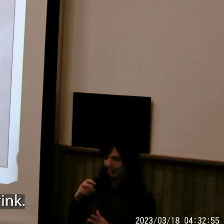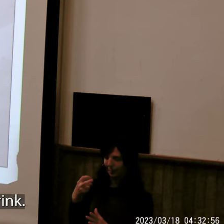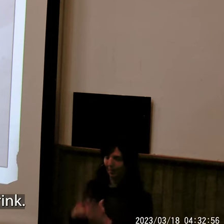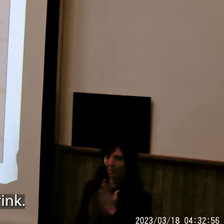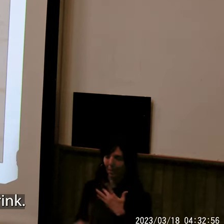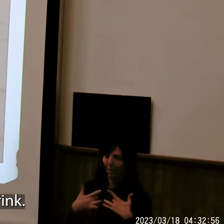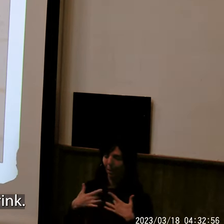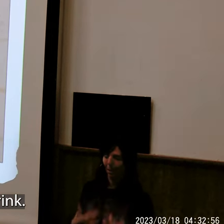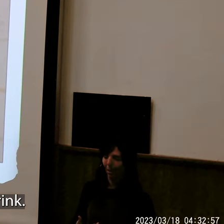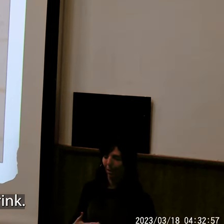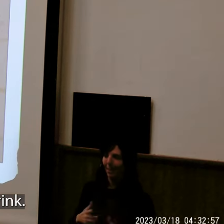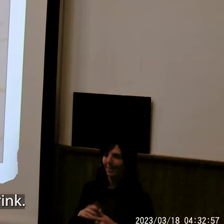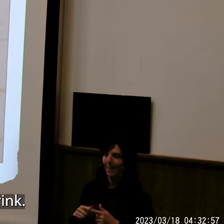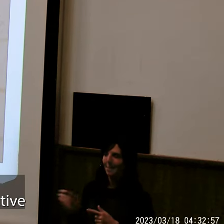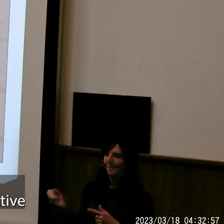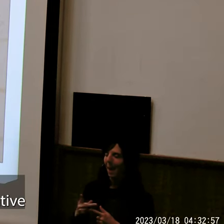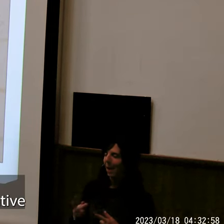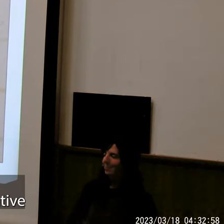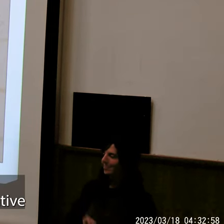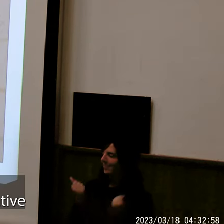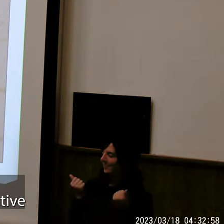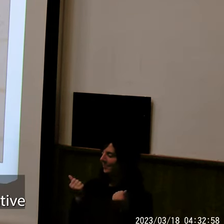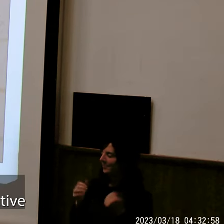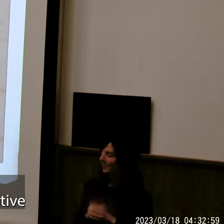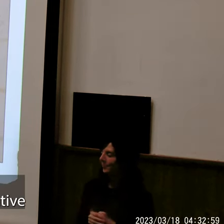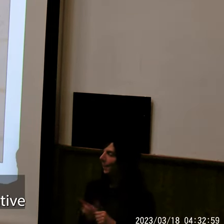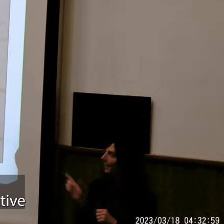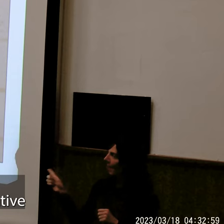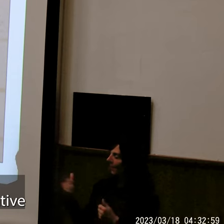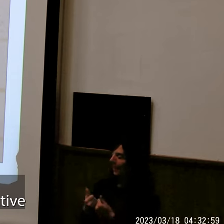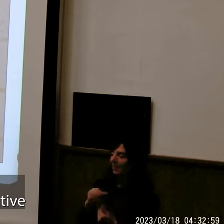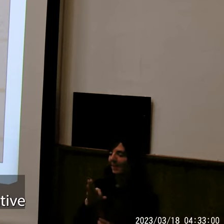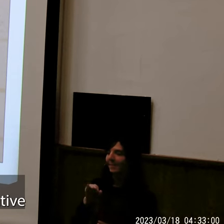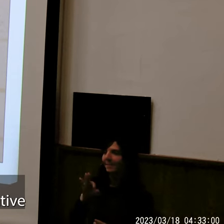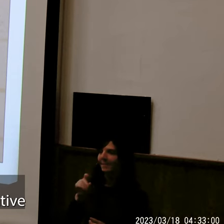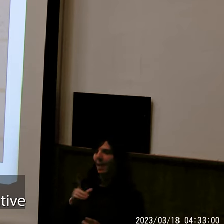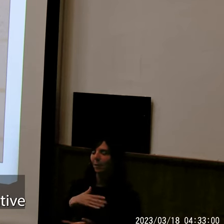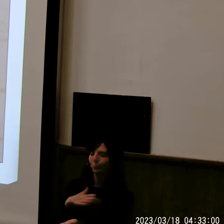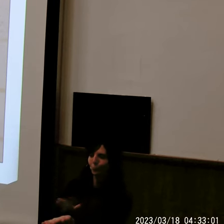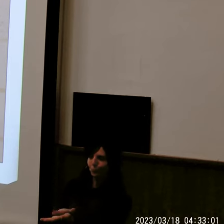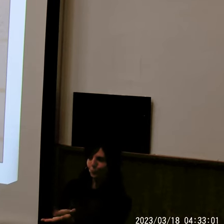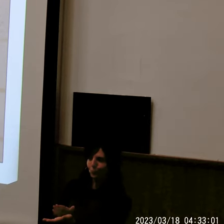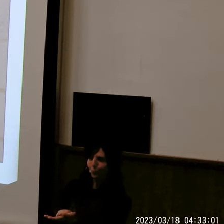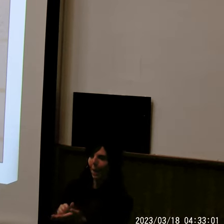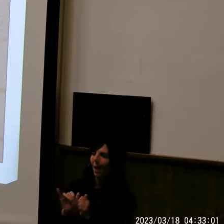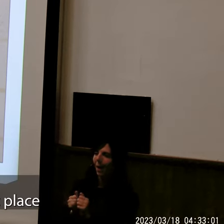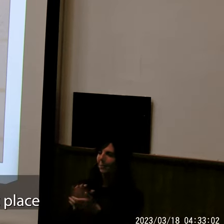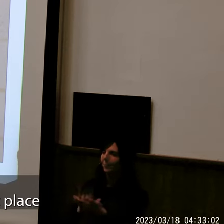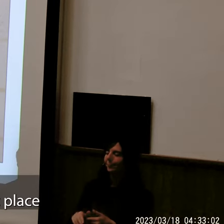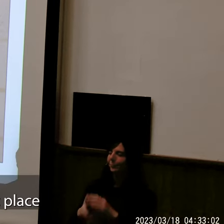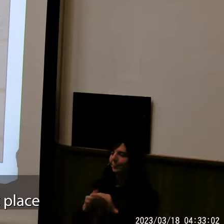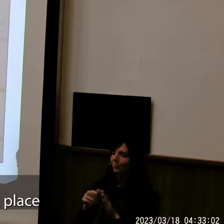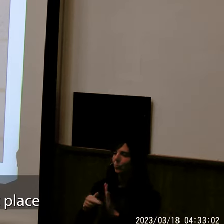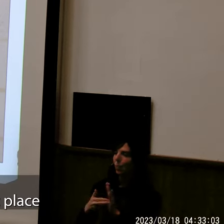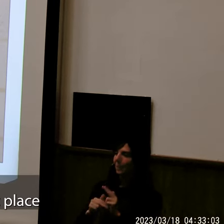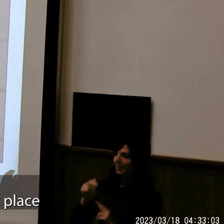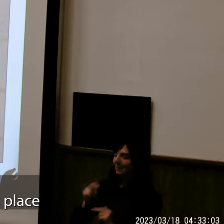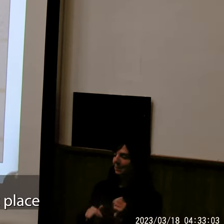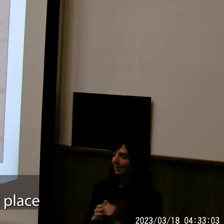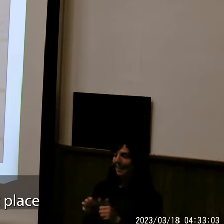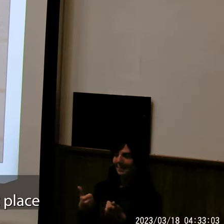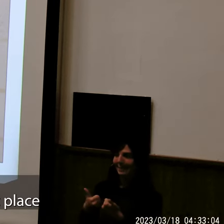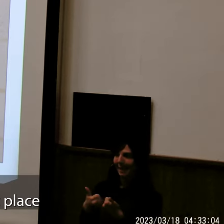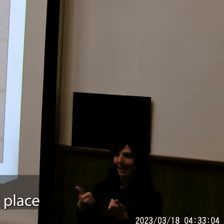the brink. If Found has been praised for its particular approach to narrative world building. The game is set in this